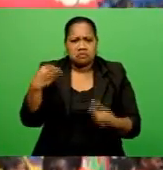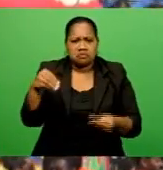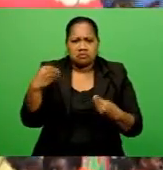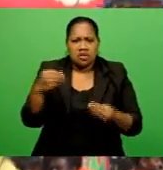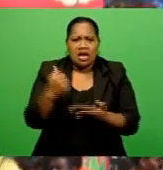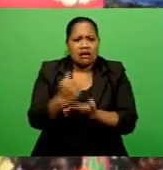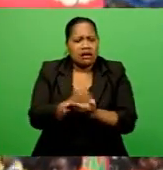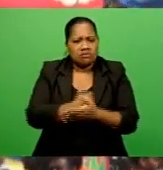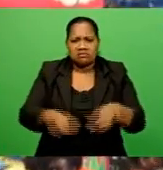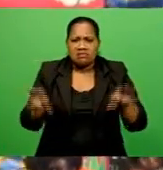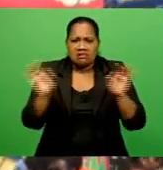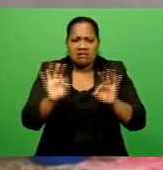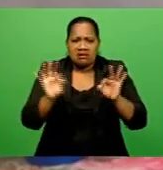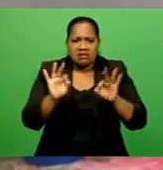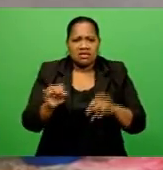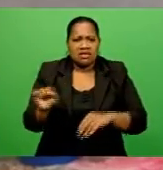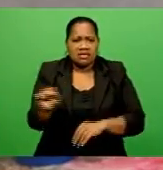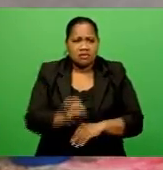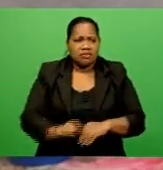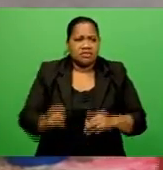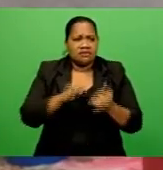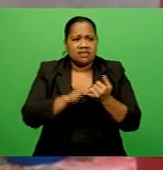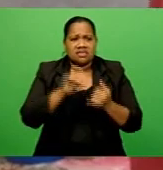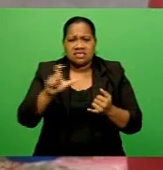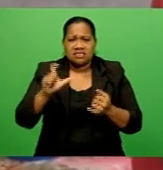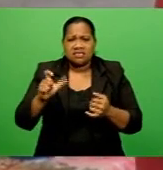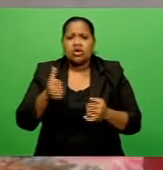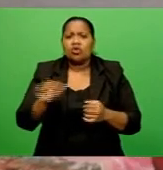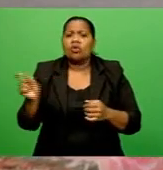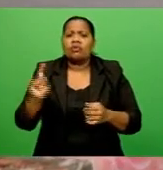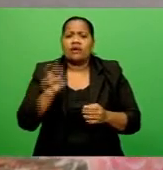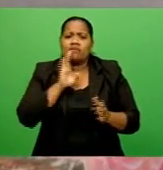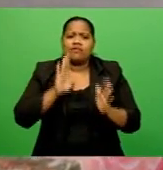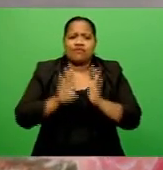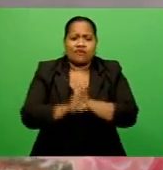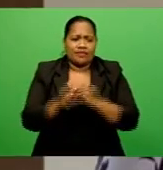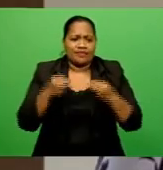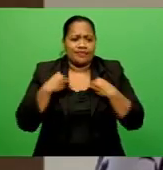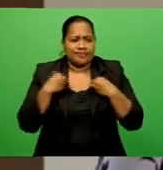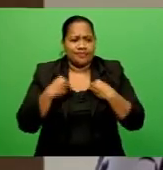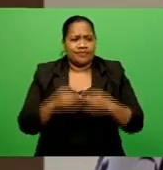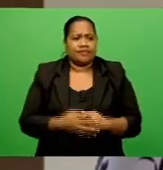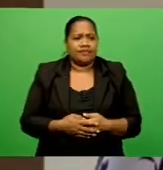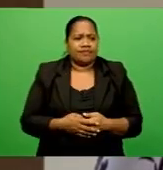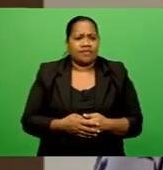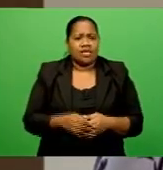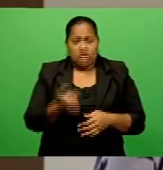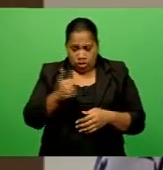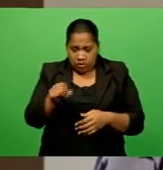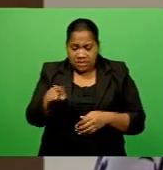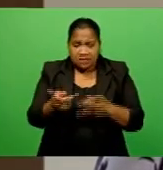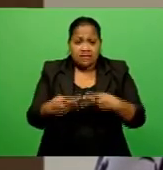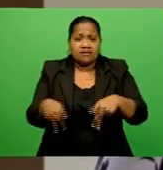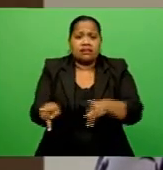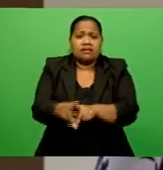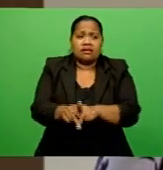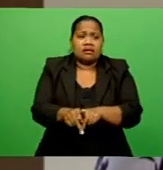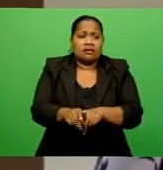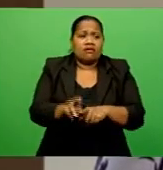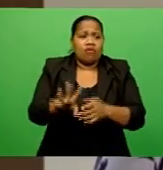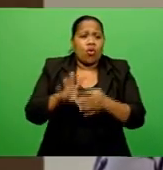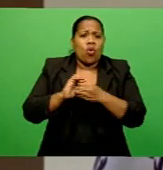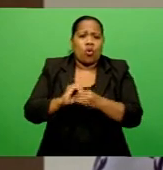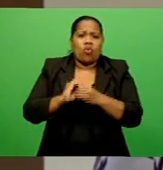the Suva City Council was used to run a private business. He was using that premises for his